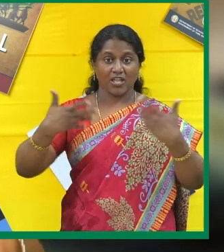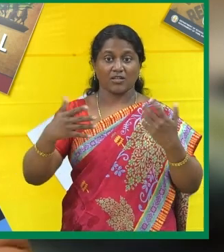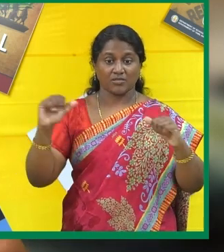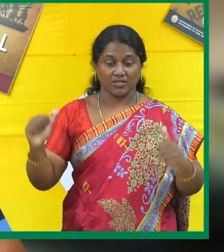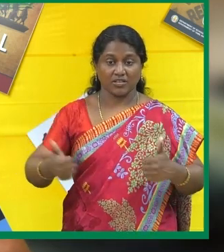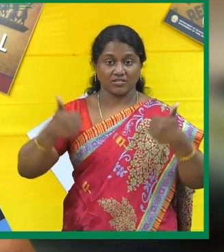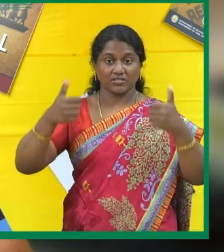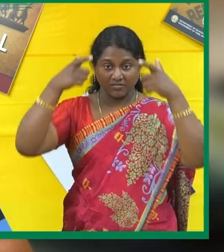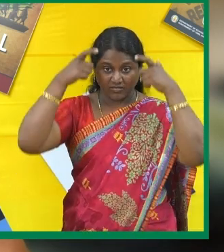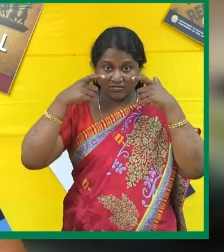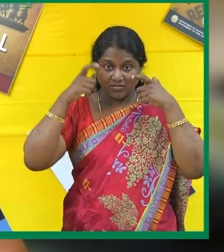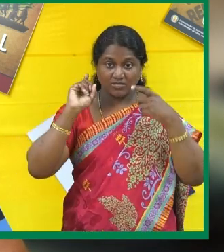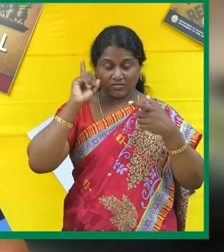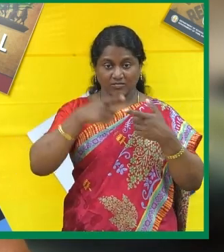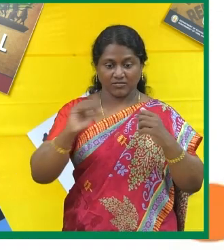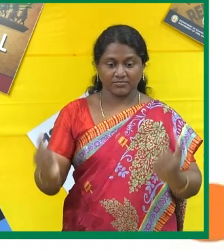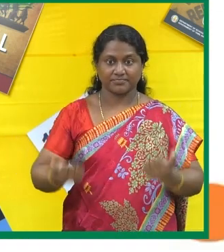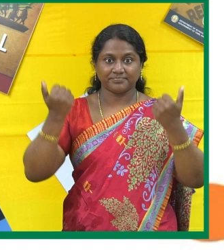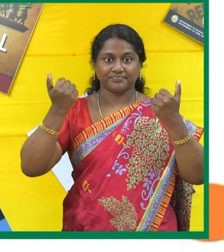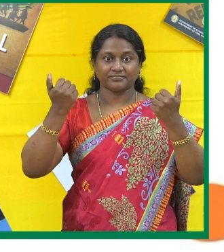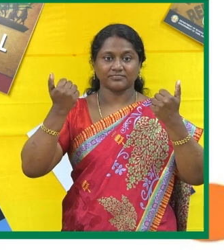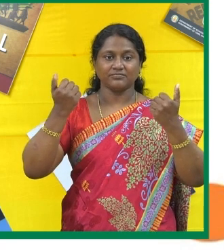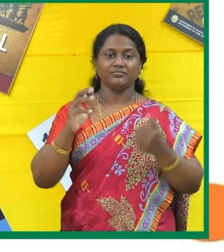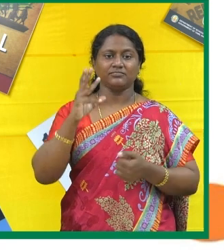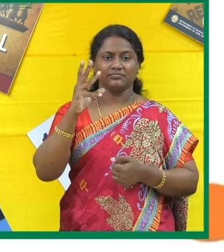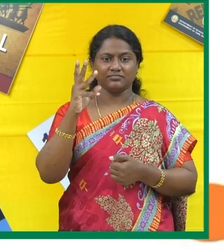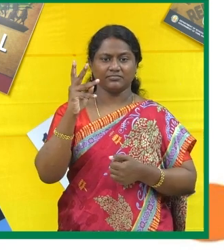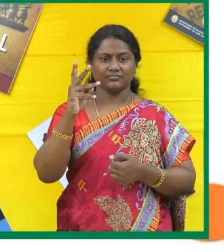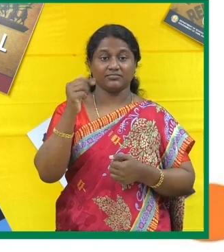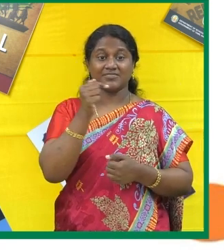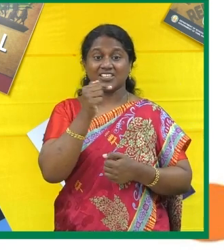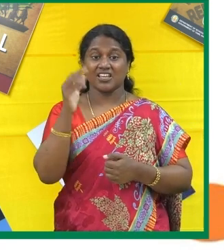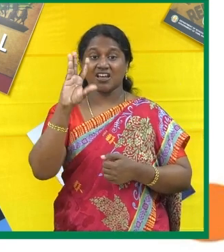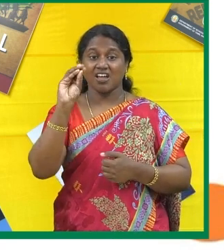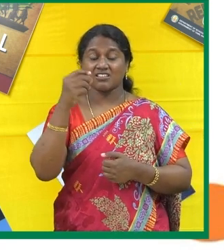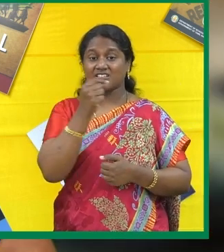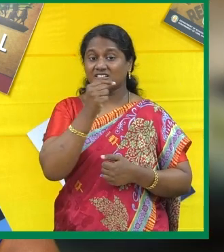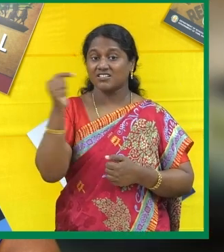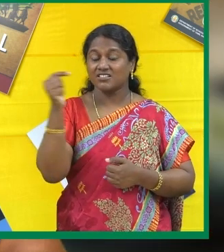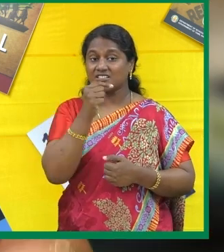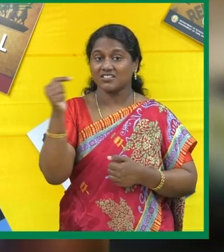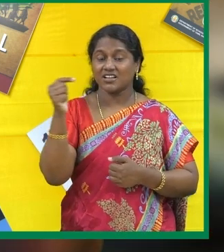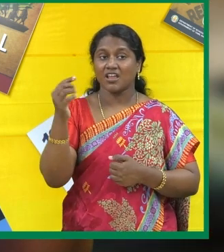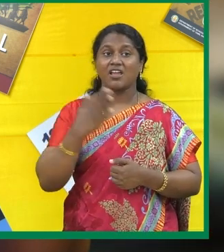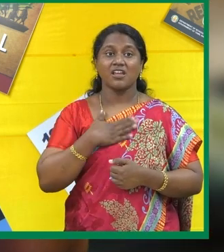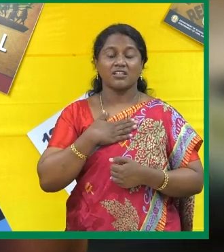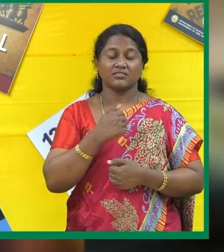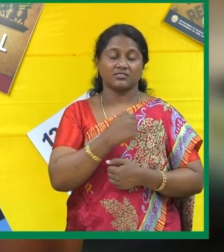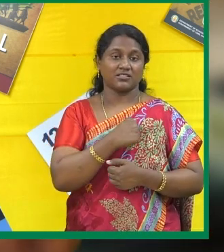crown. Next line shows, my heart will keep the courage of the quest. My